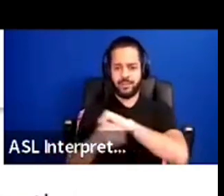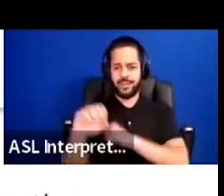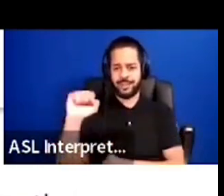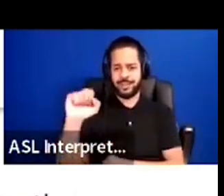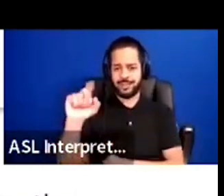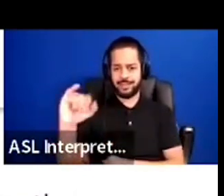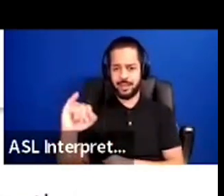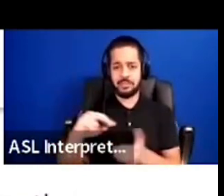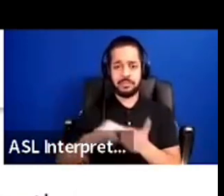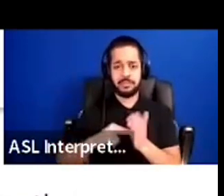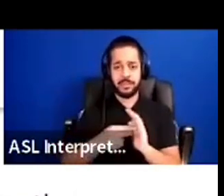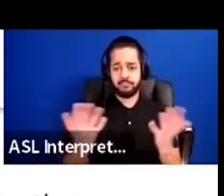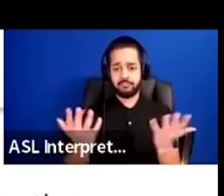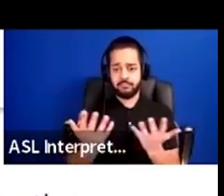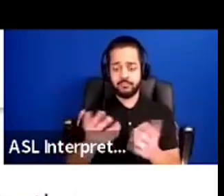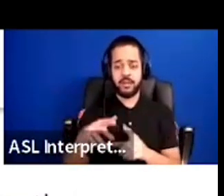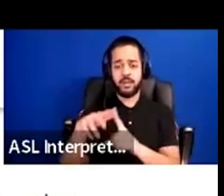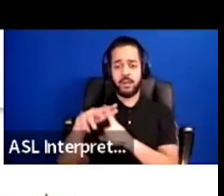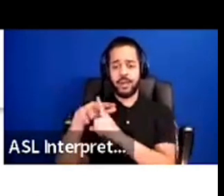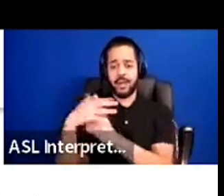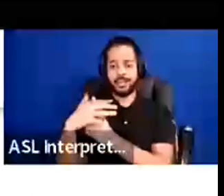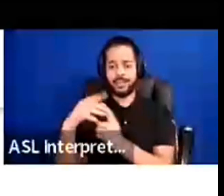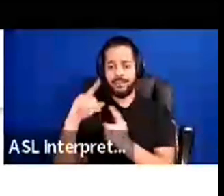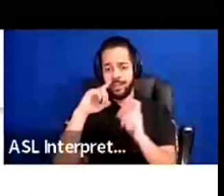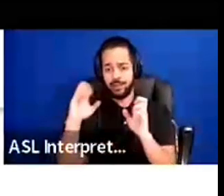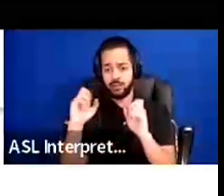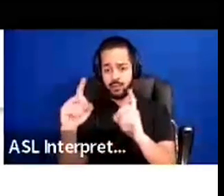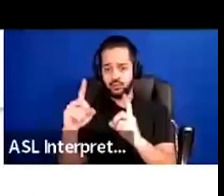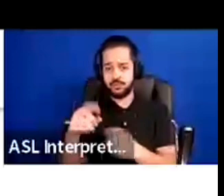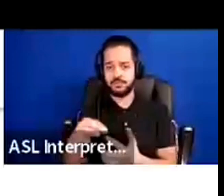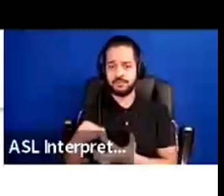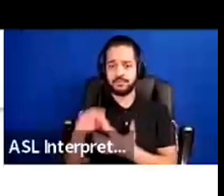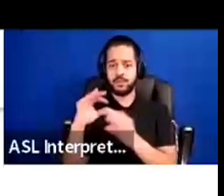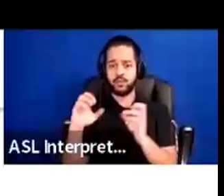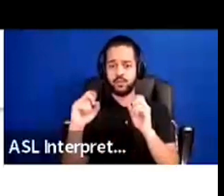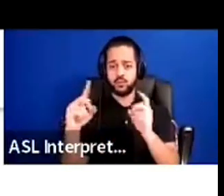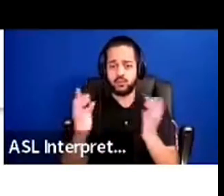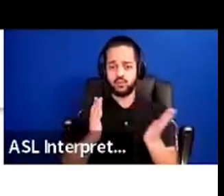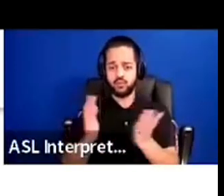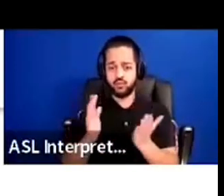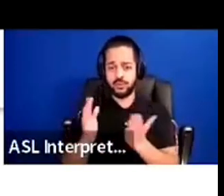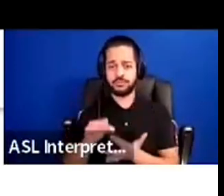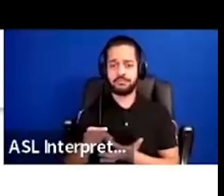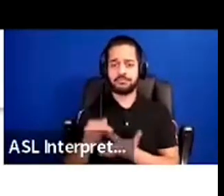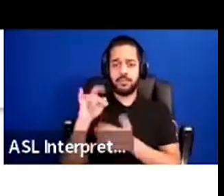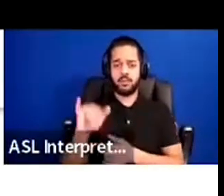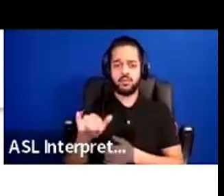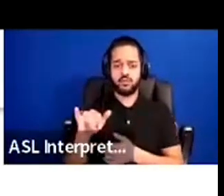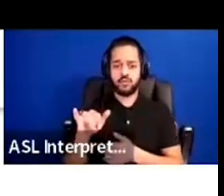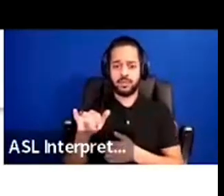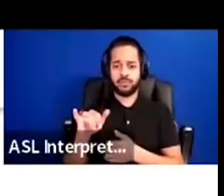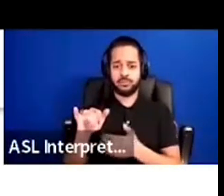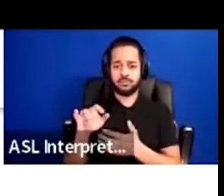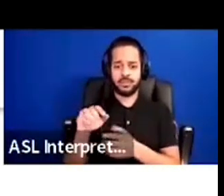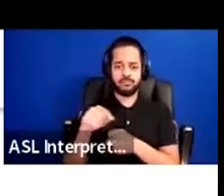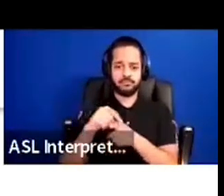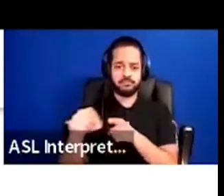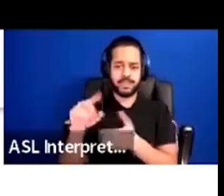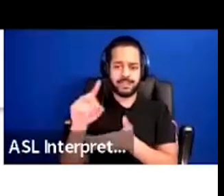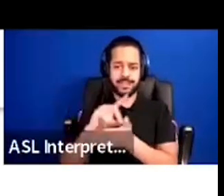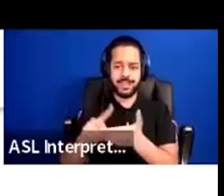You know, it means in the context of education and special education services, specially designed instruction refers